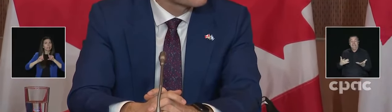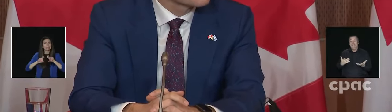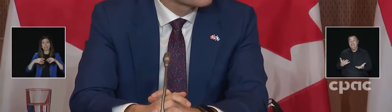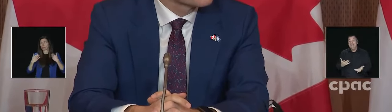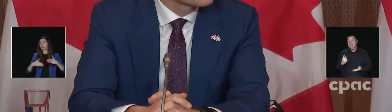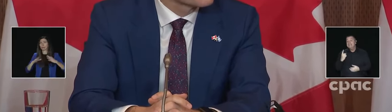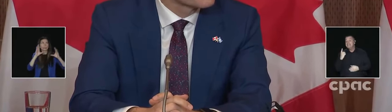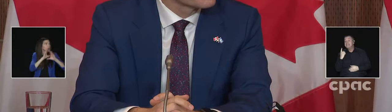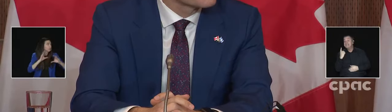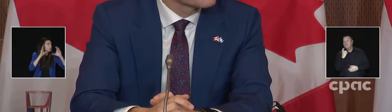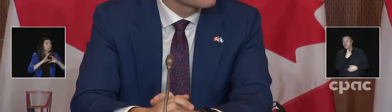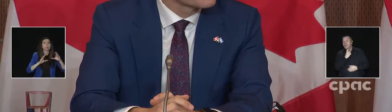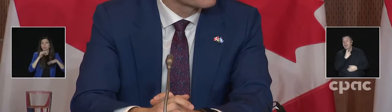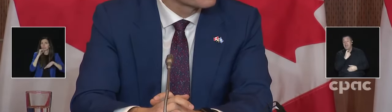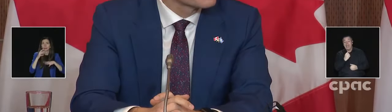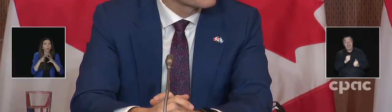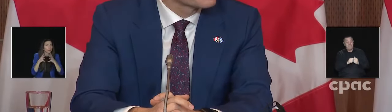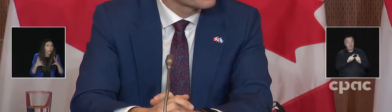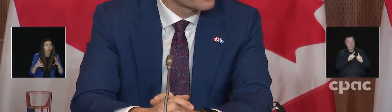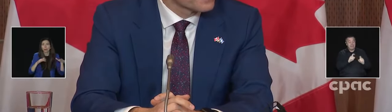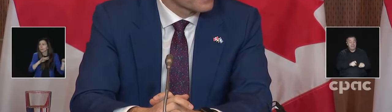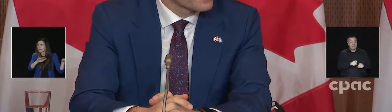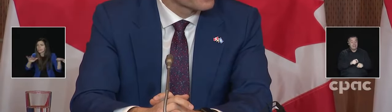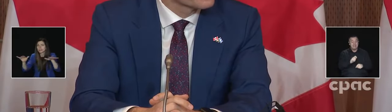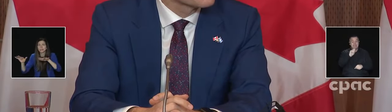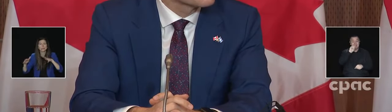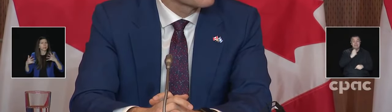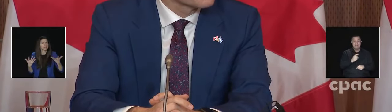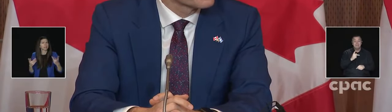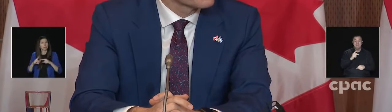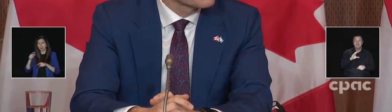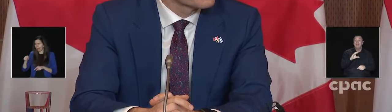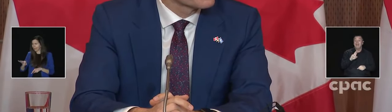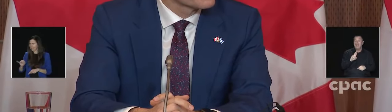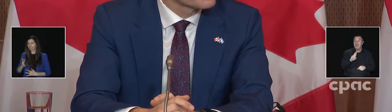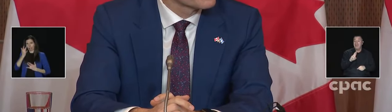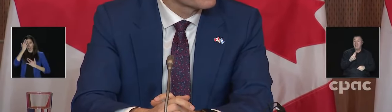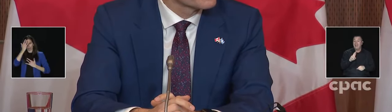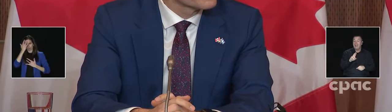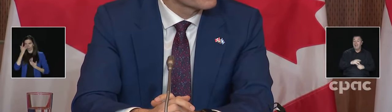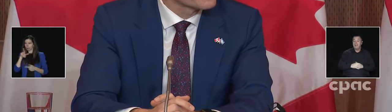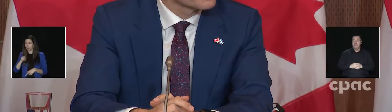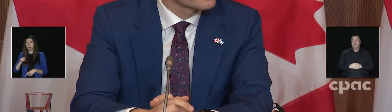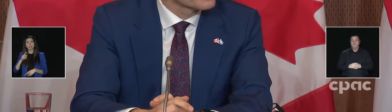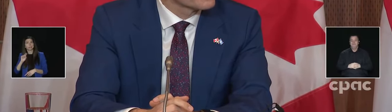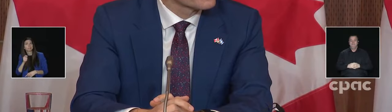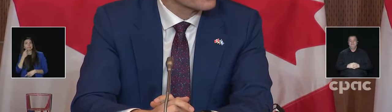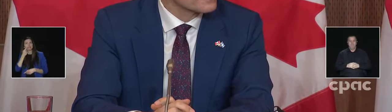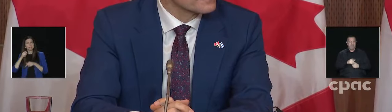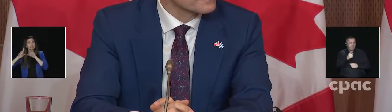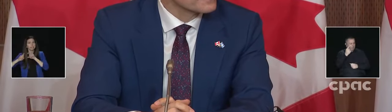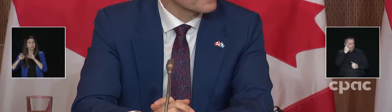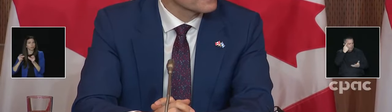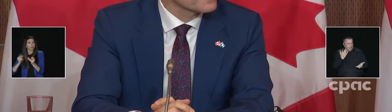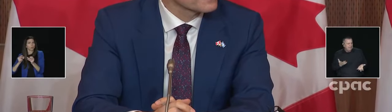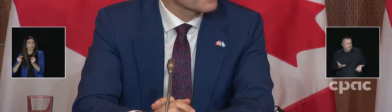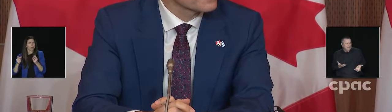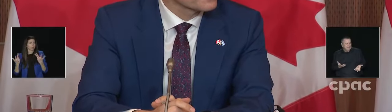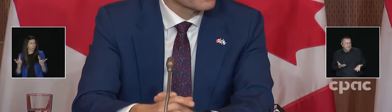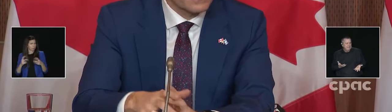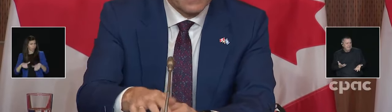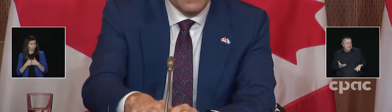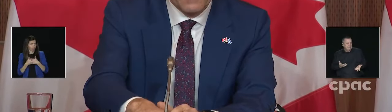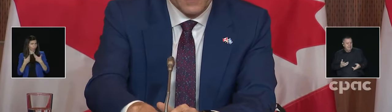this drug needs to be given very early on in the course of the illness, how effective do you see this being both in the short and long